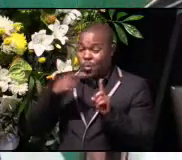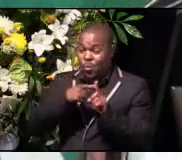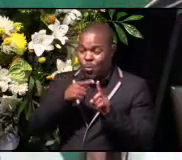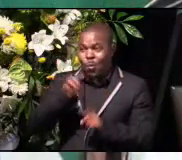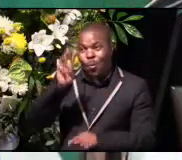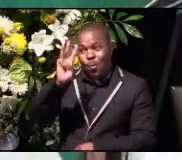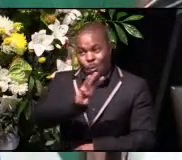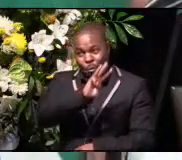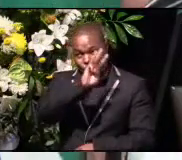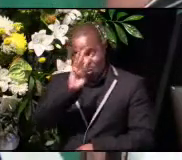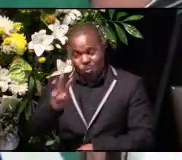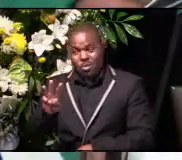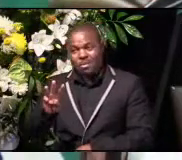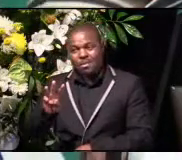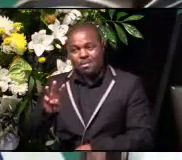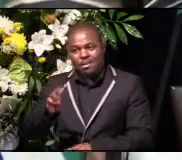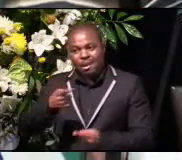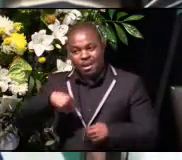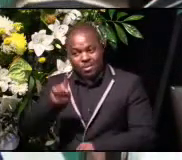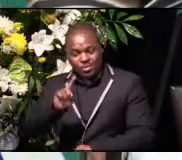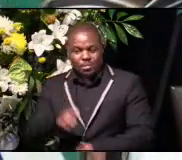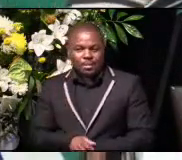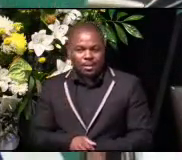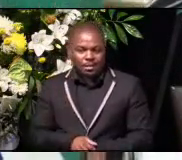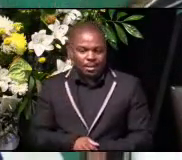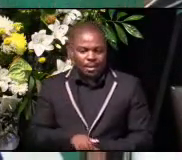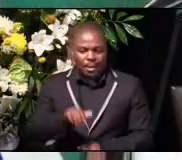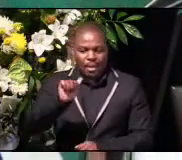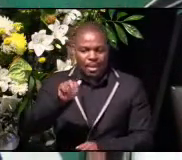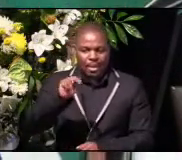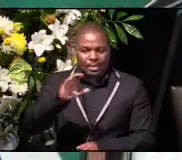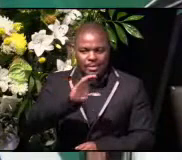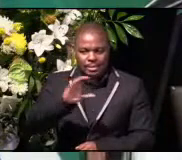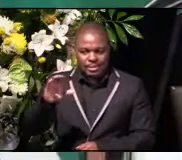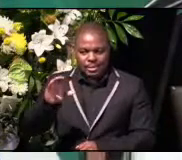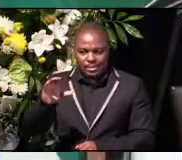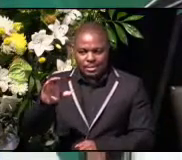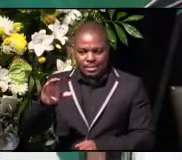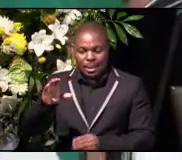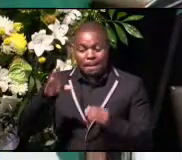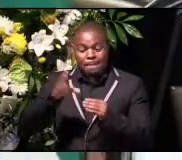the changing character of the an cicada